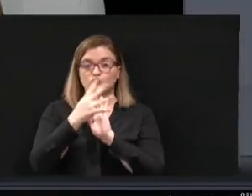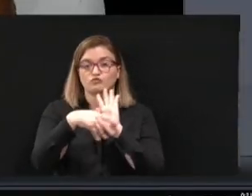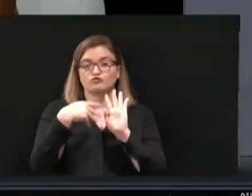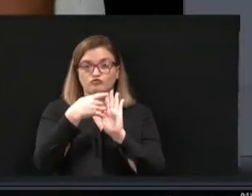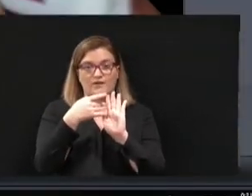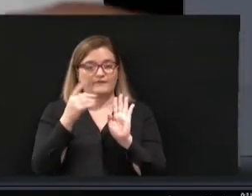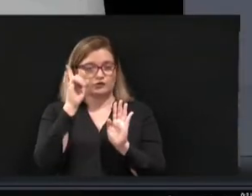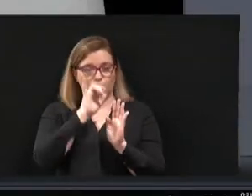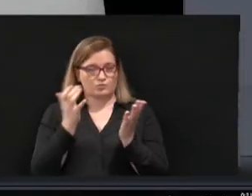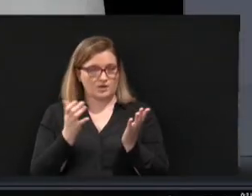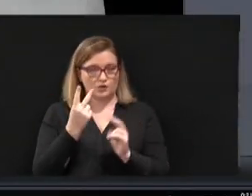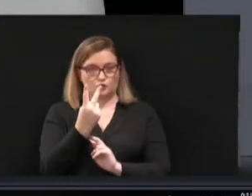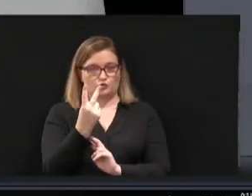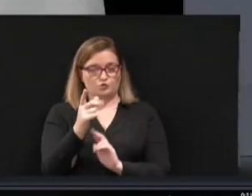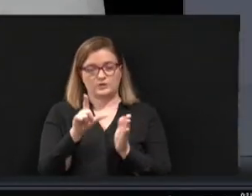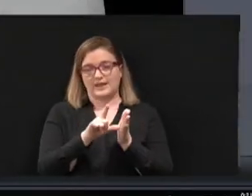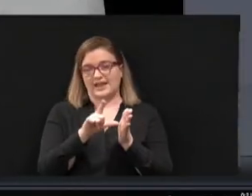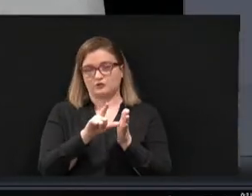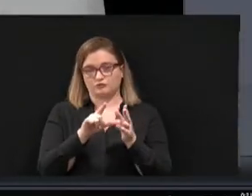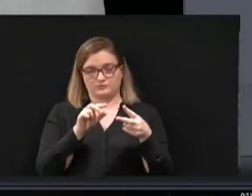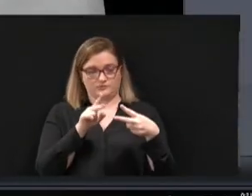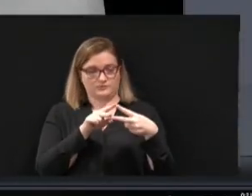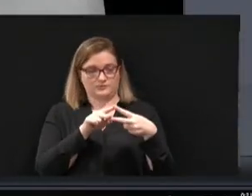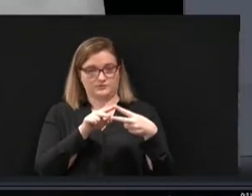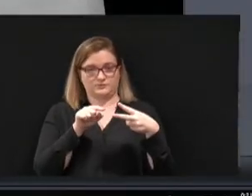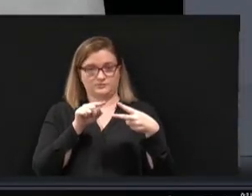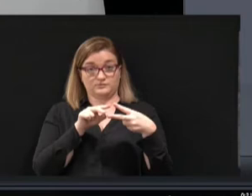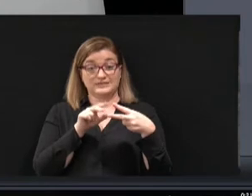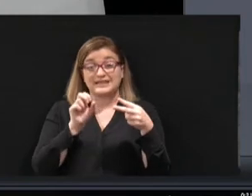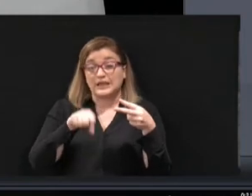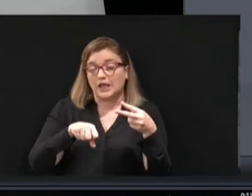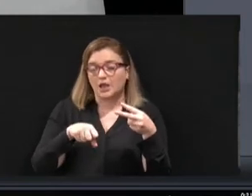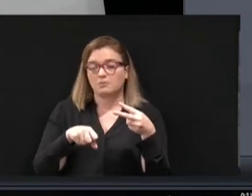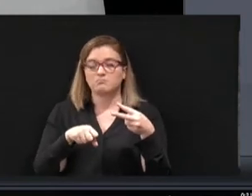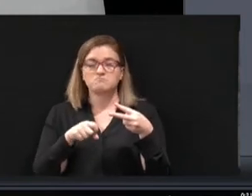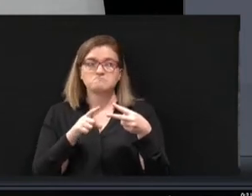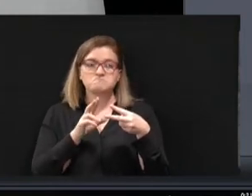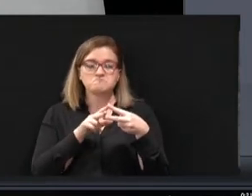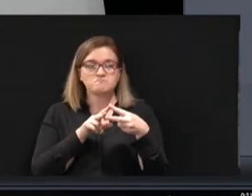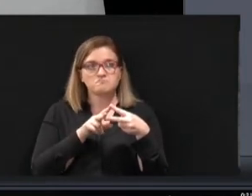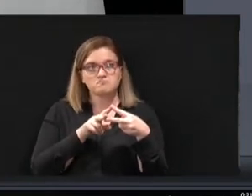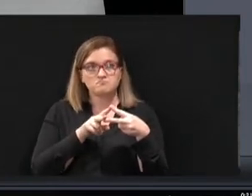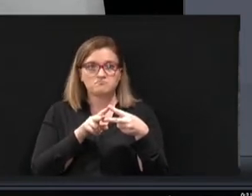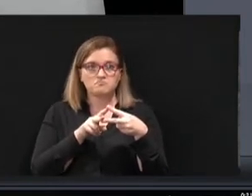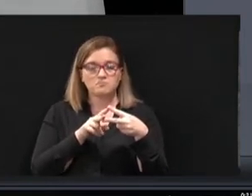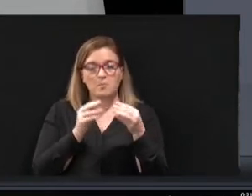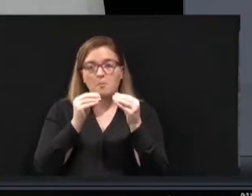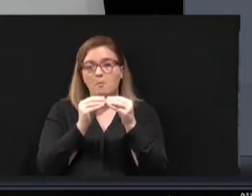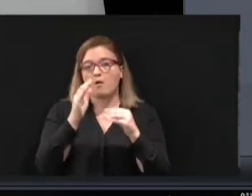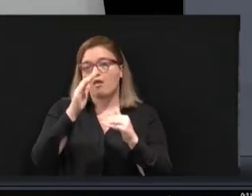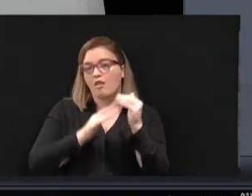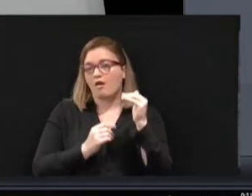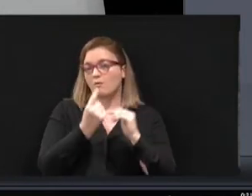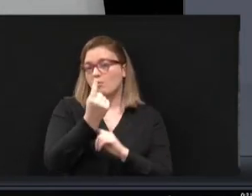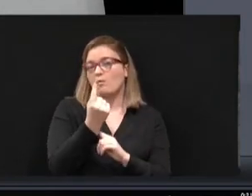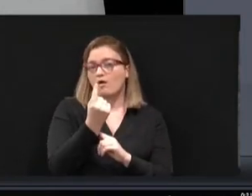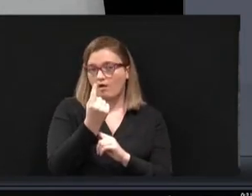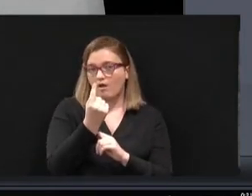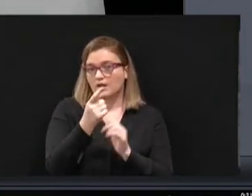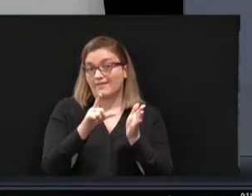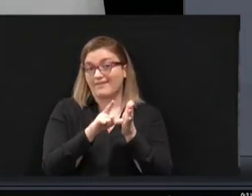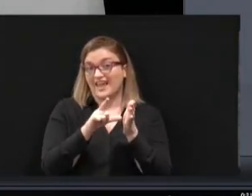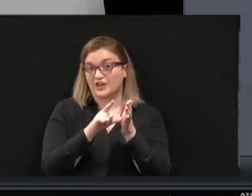letters. So it can be that it is more than one